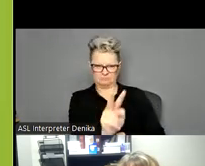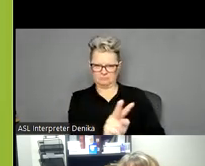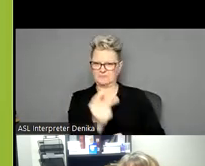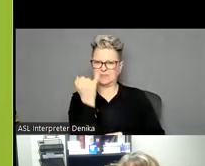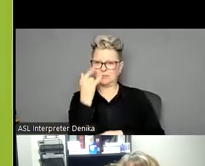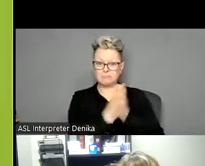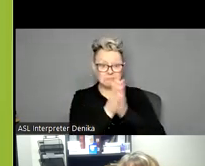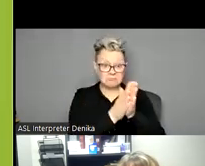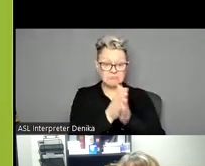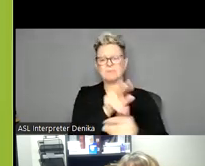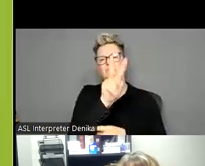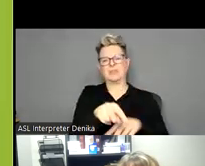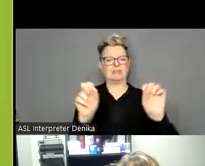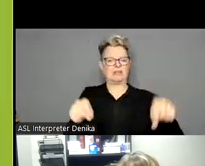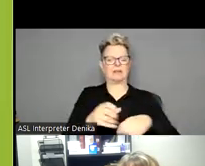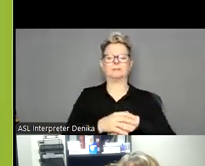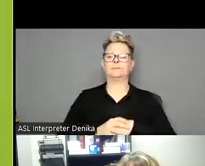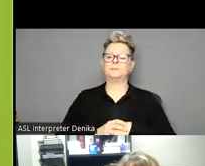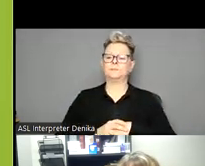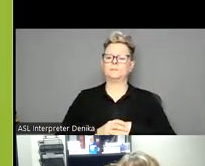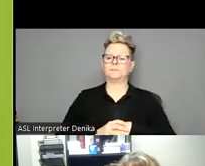interested. So